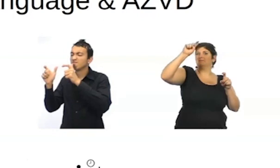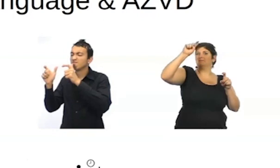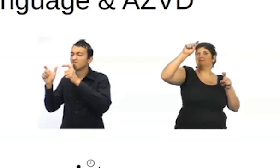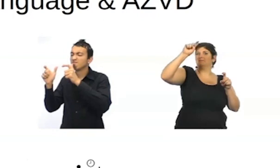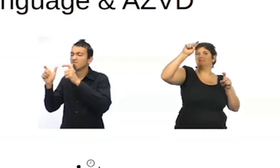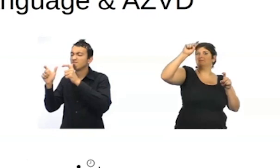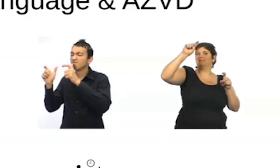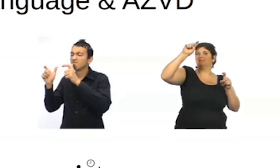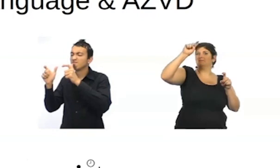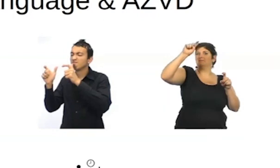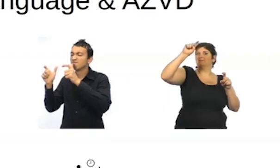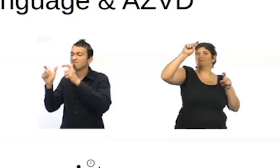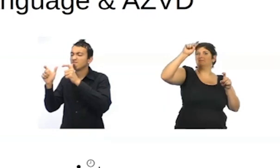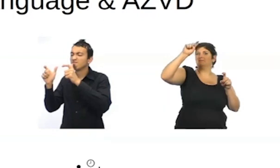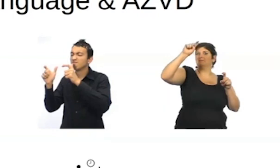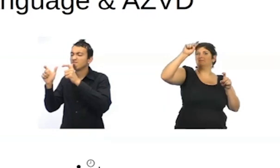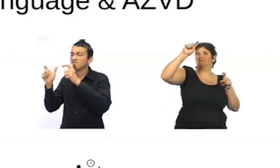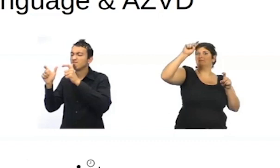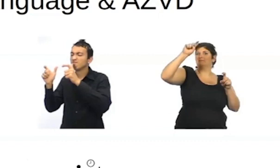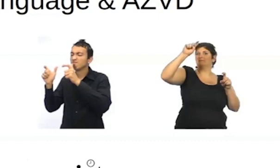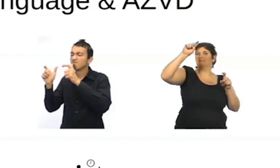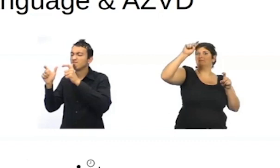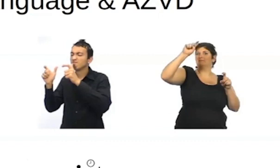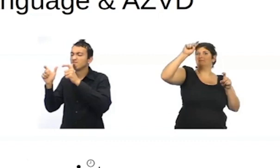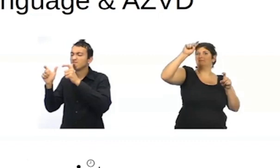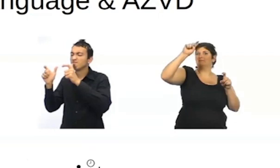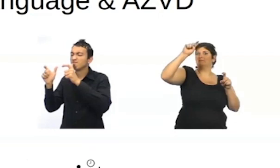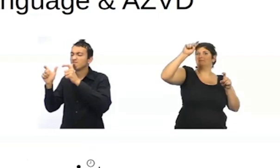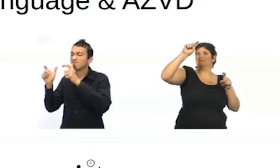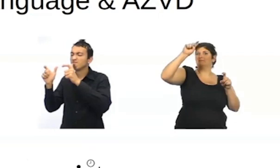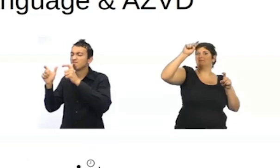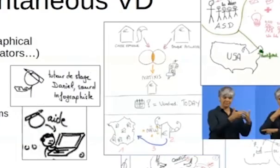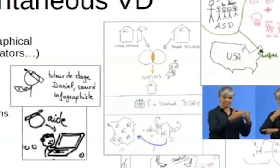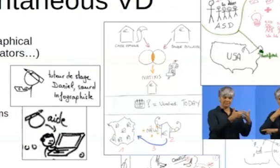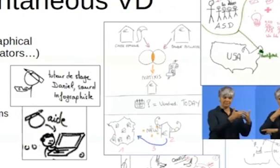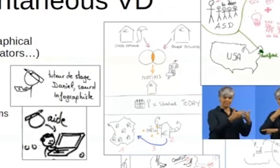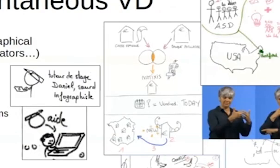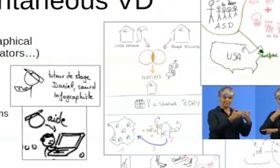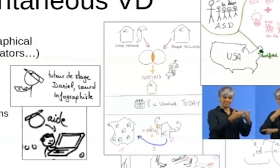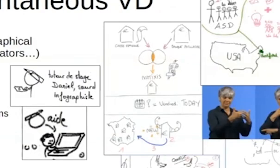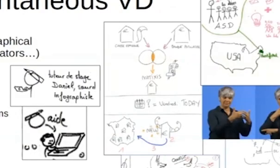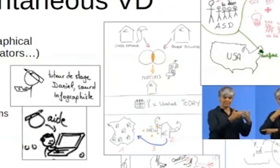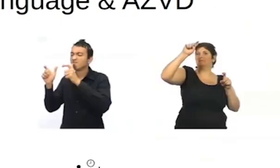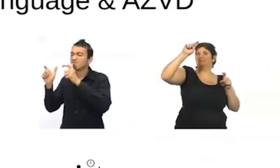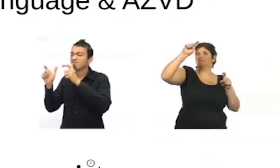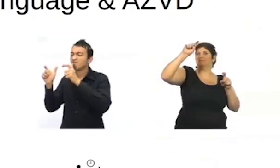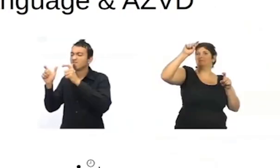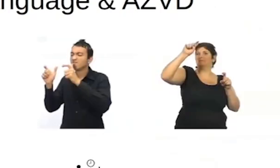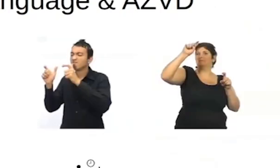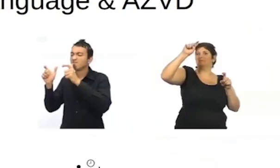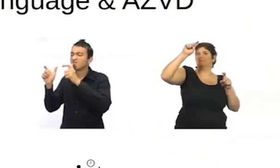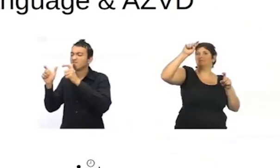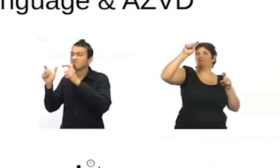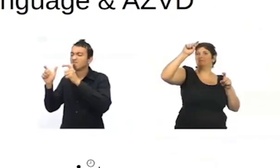That means we're able to animate that. That's also kind of a teasing point for me. Okay,